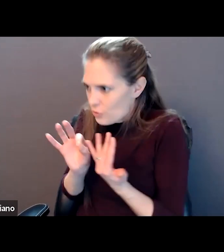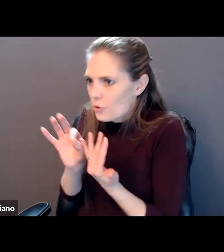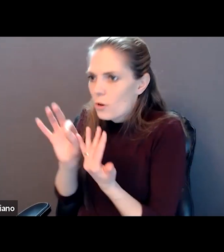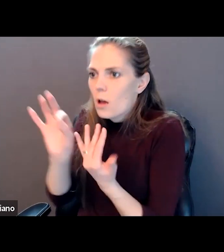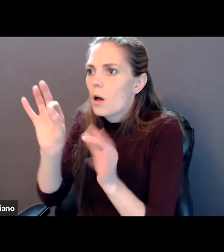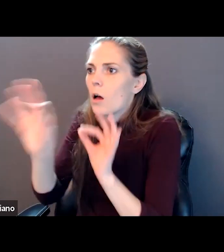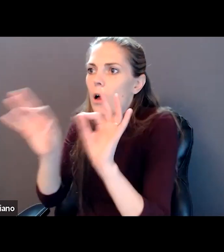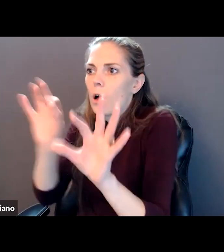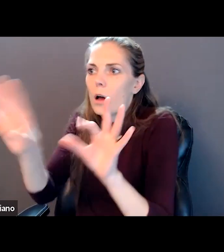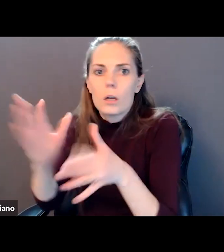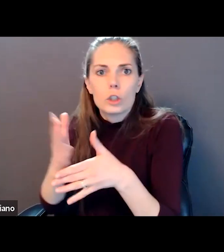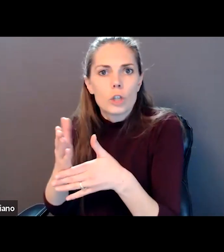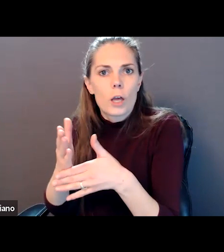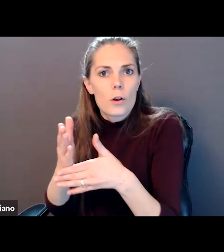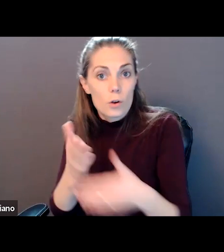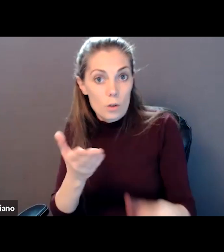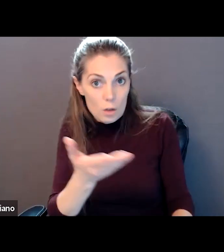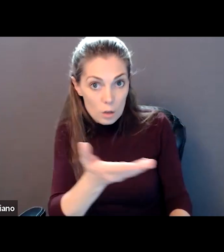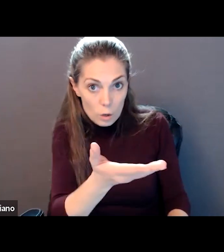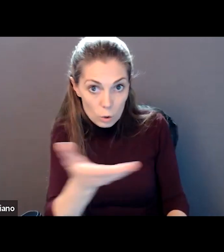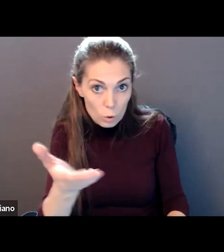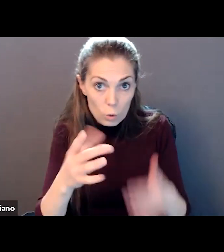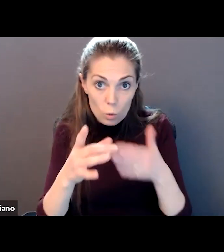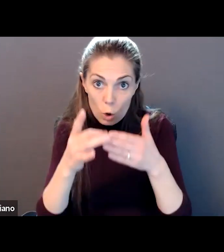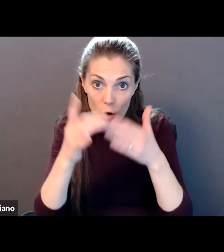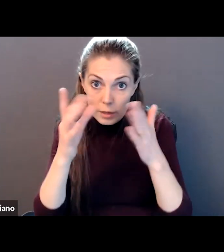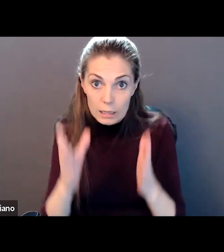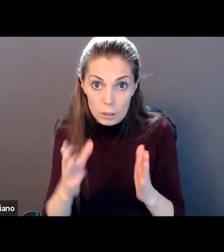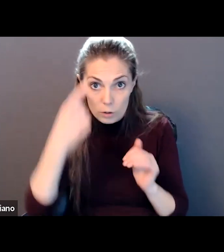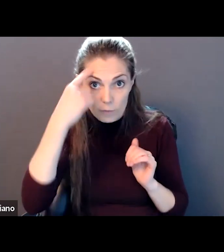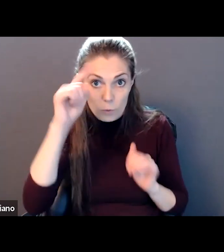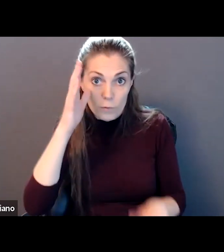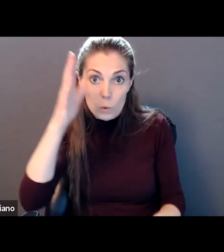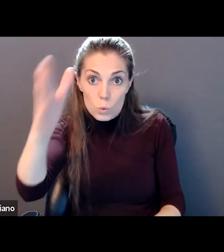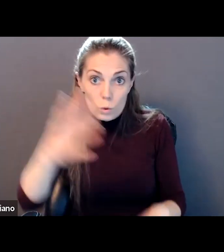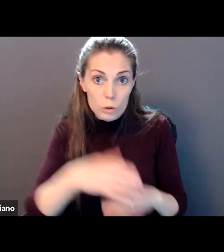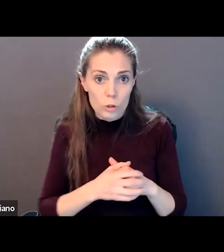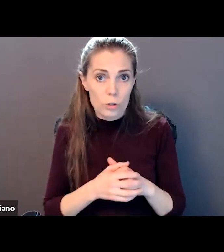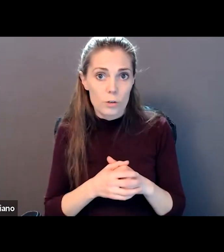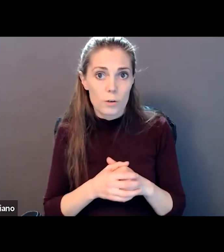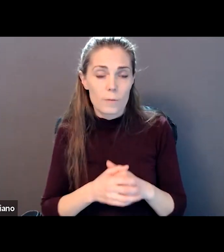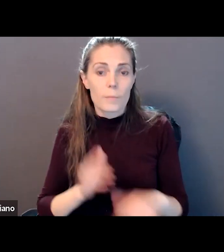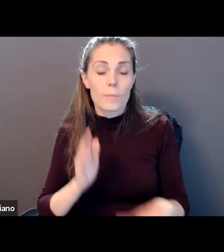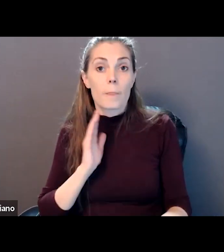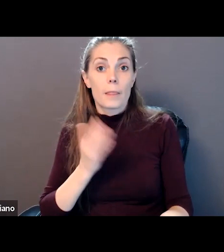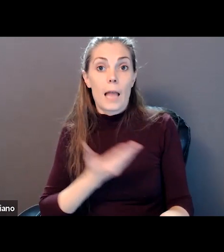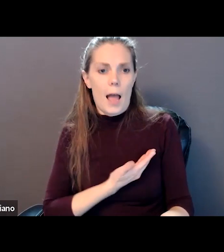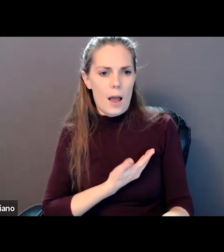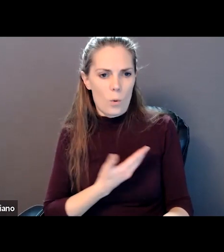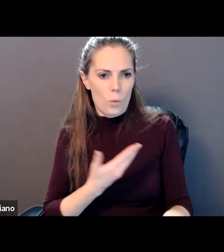leaders of our future. Our tent is growing bigger and bigger, and all of